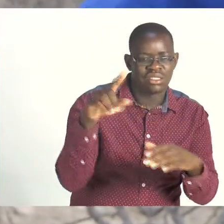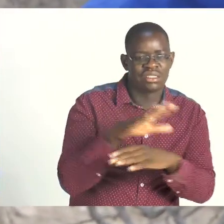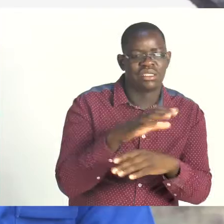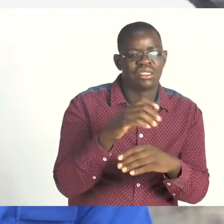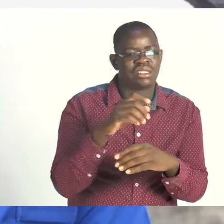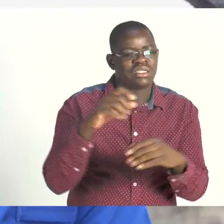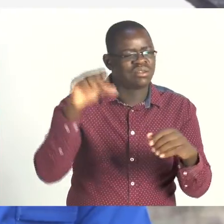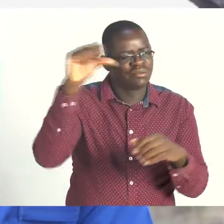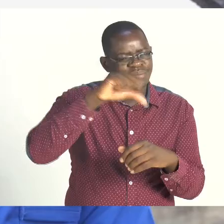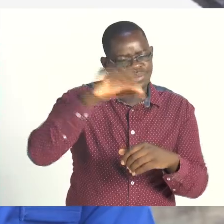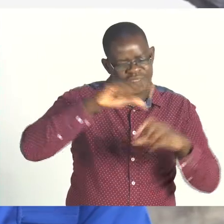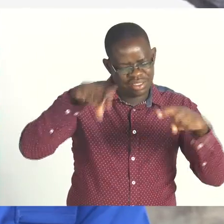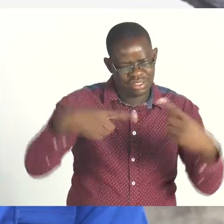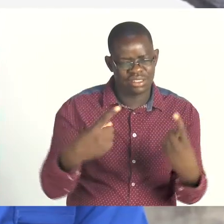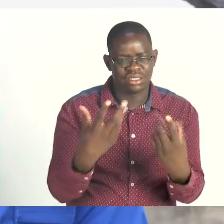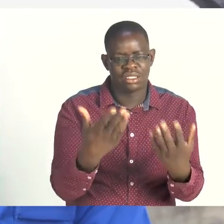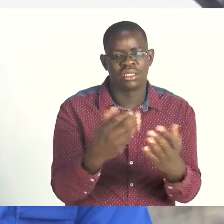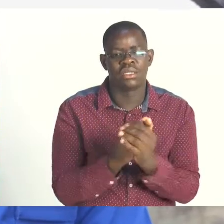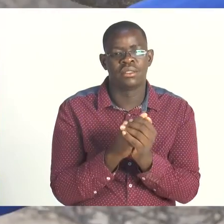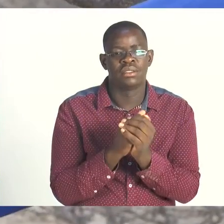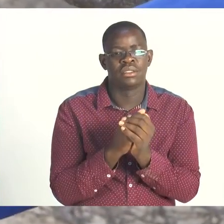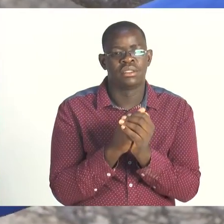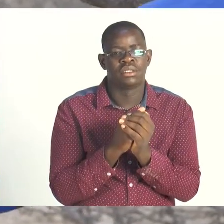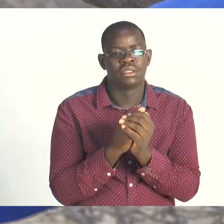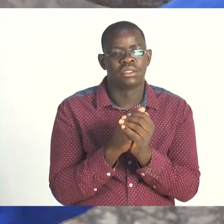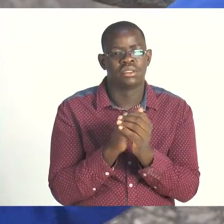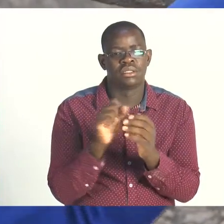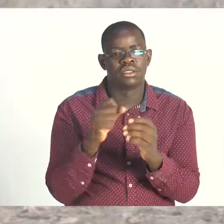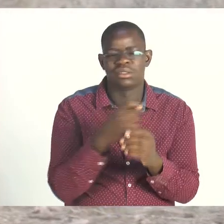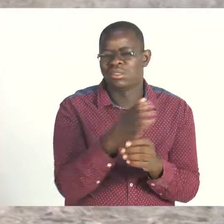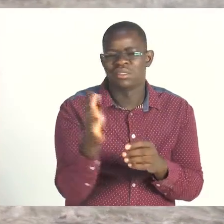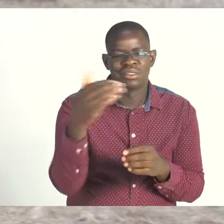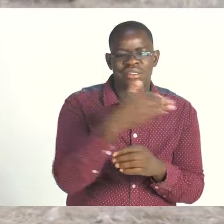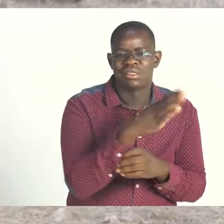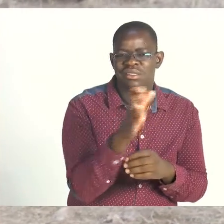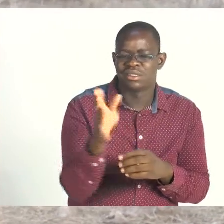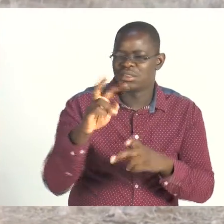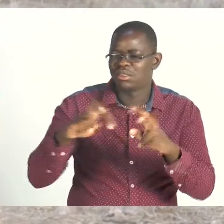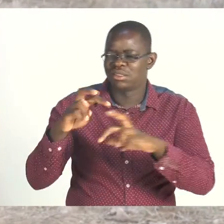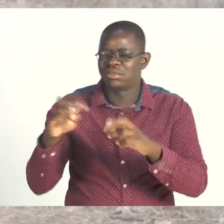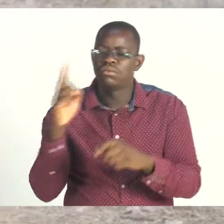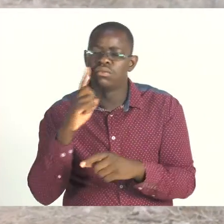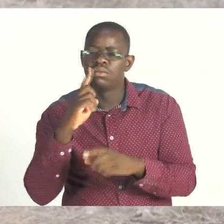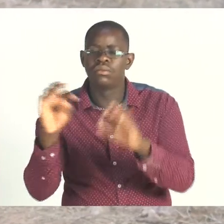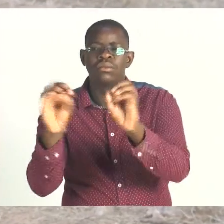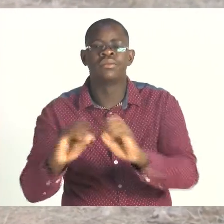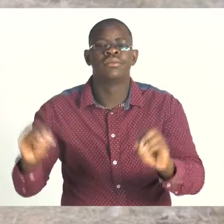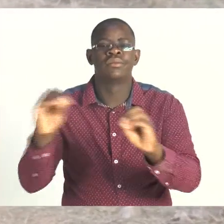of disadvantages to it. I don't know, why do you allow them to go around grazing uncontrolled like